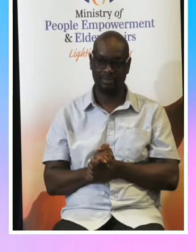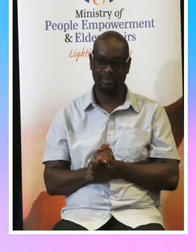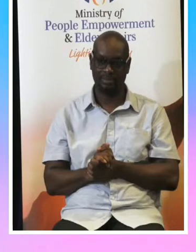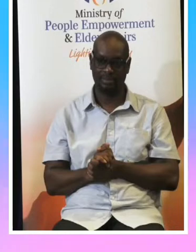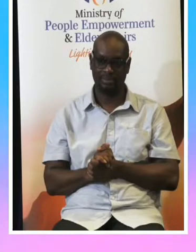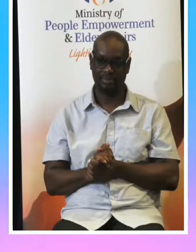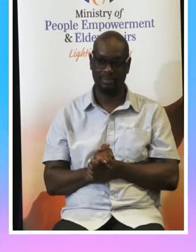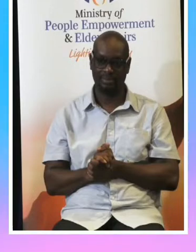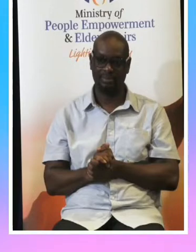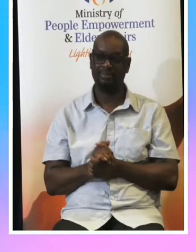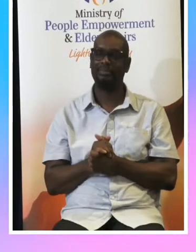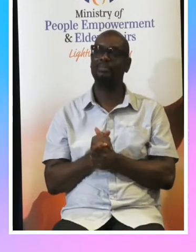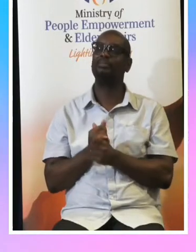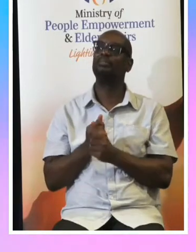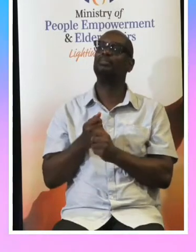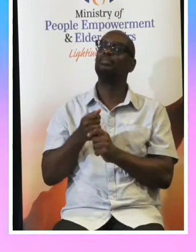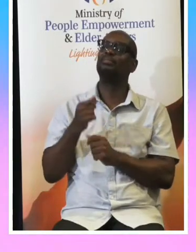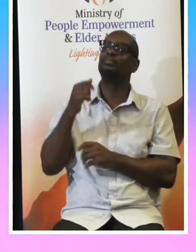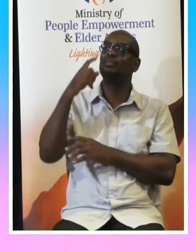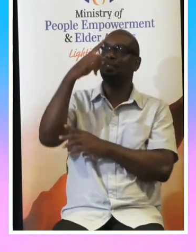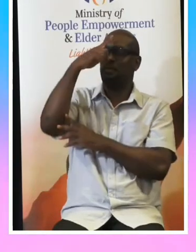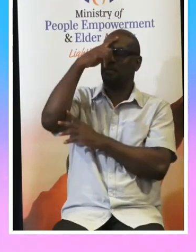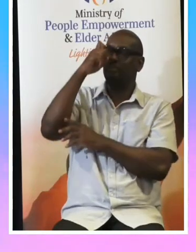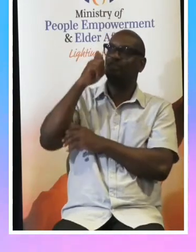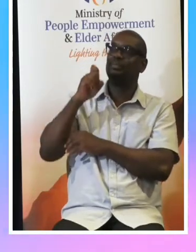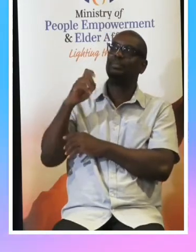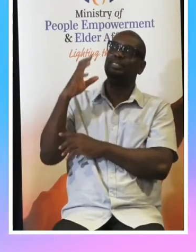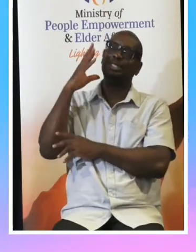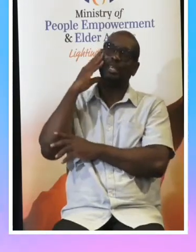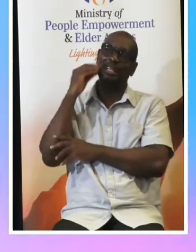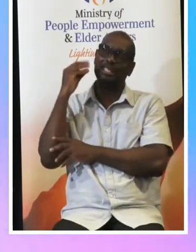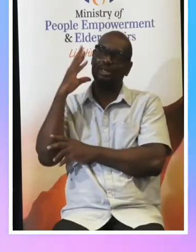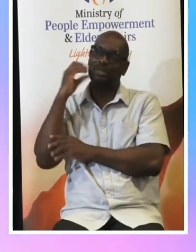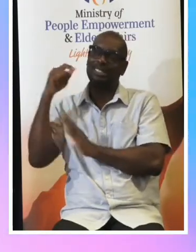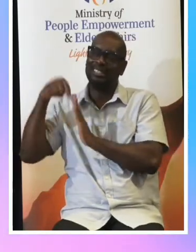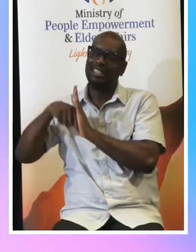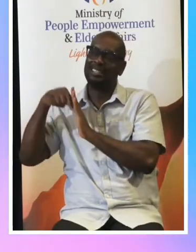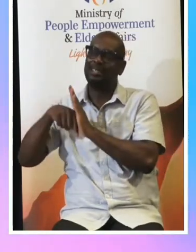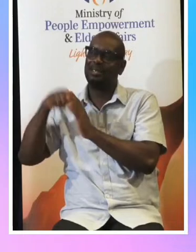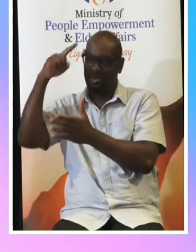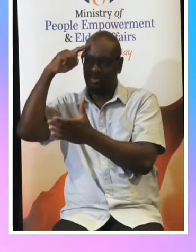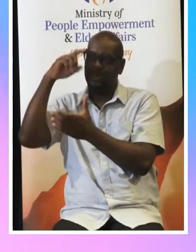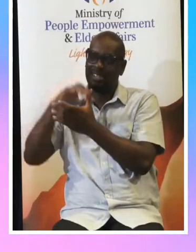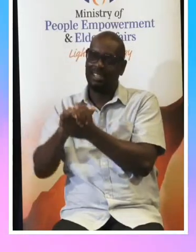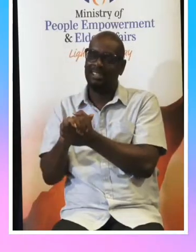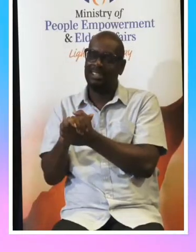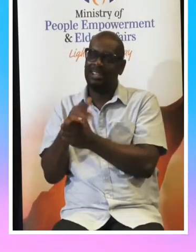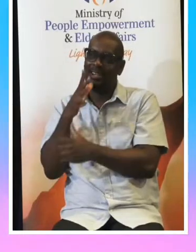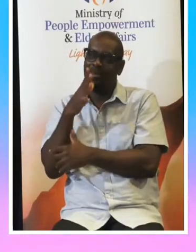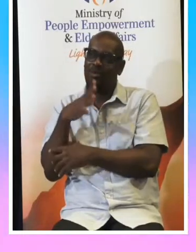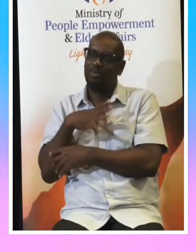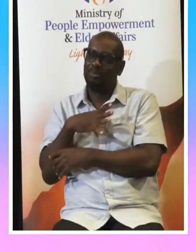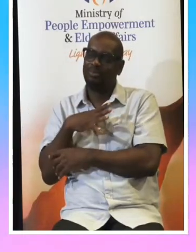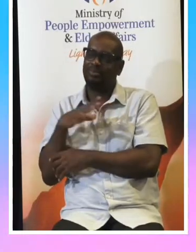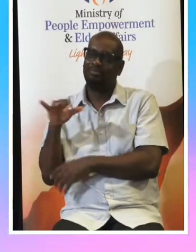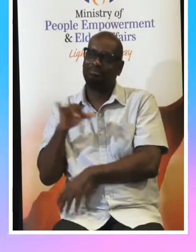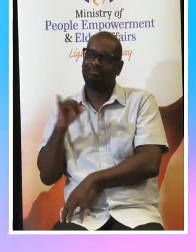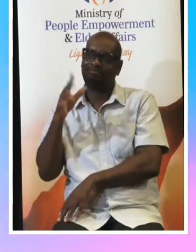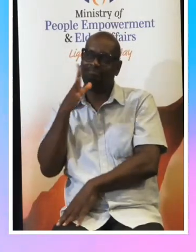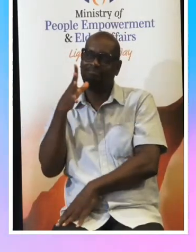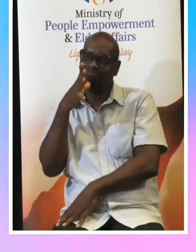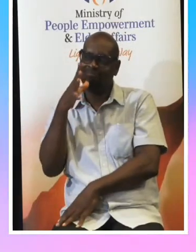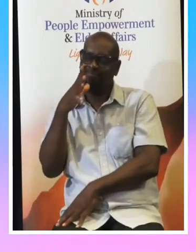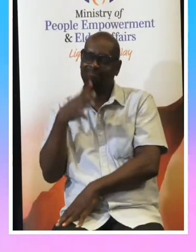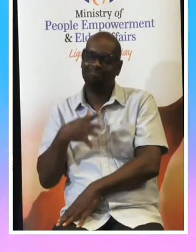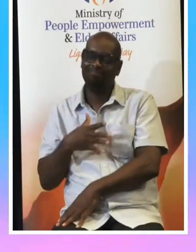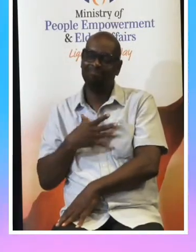Because of those experiences and the deep beliefs of women like my grandmother and my mother, I work